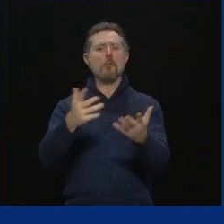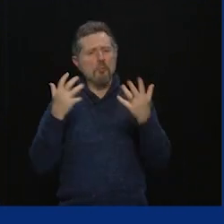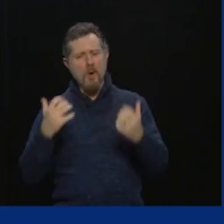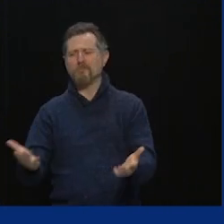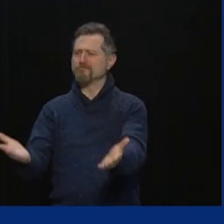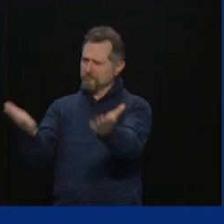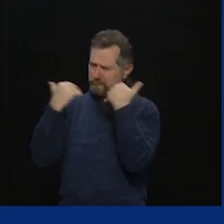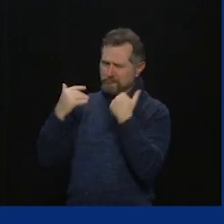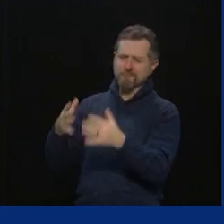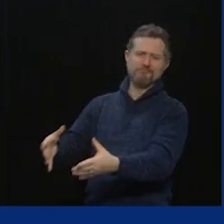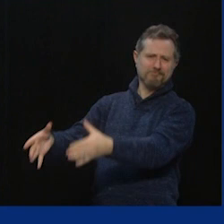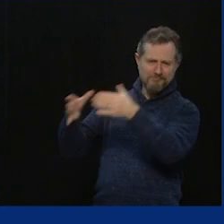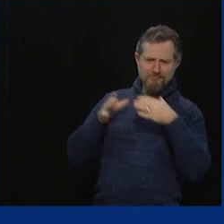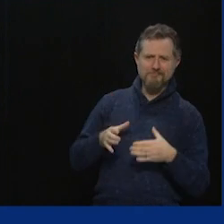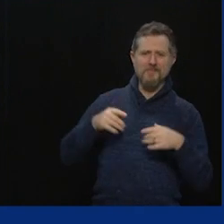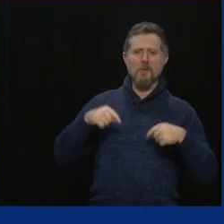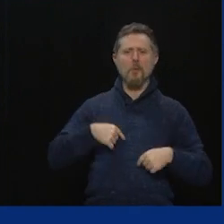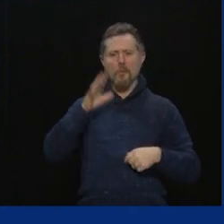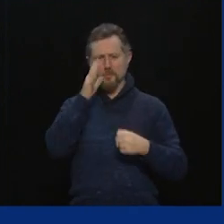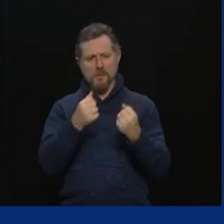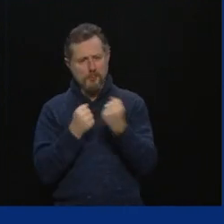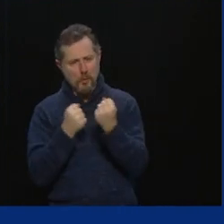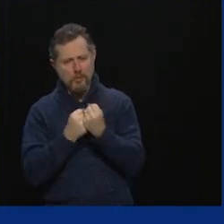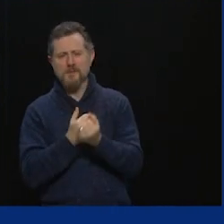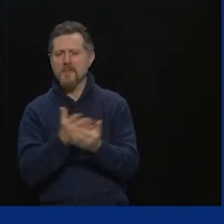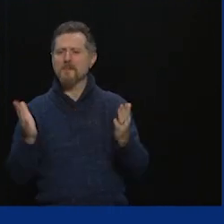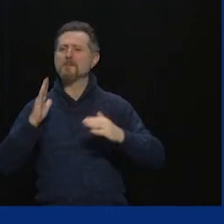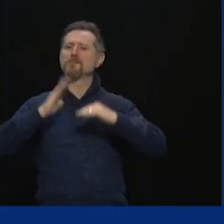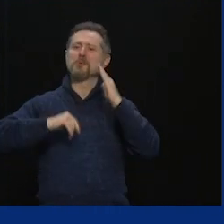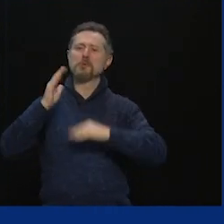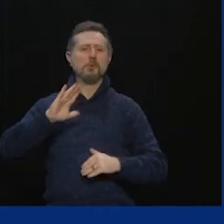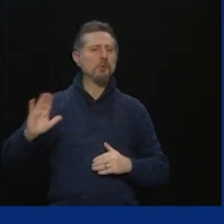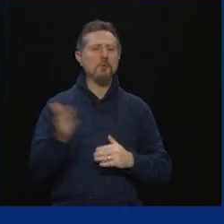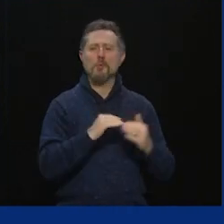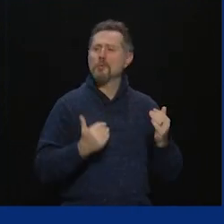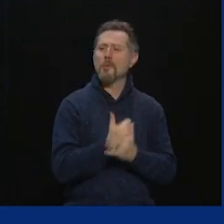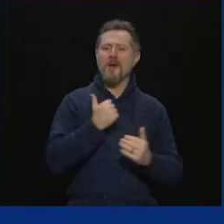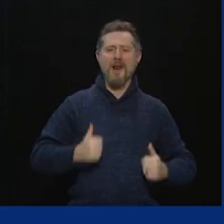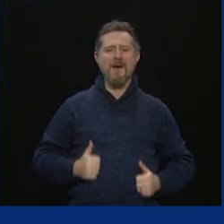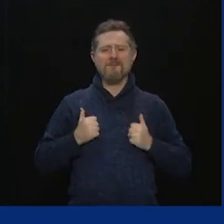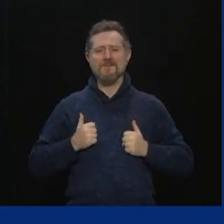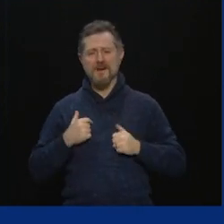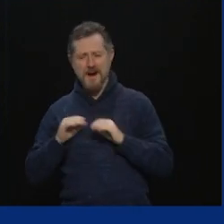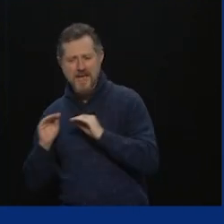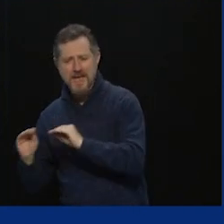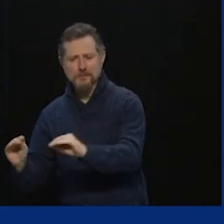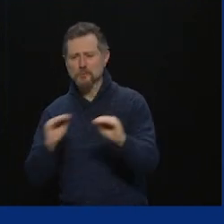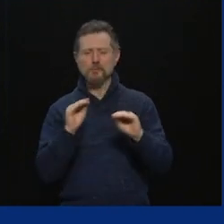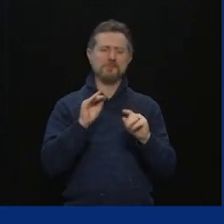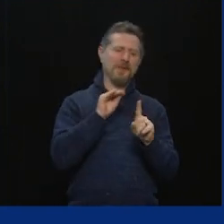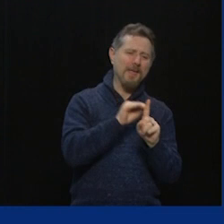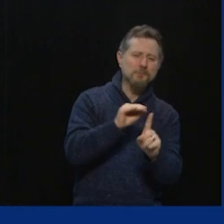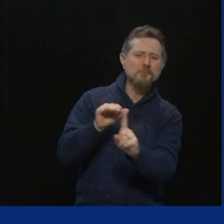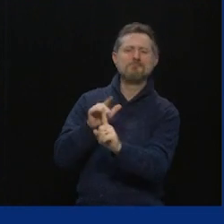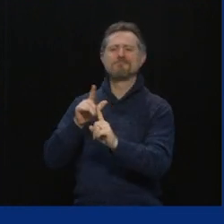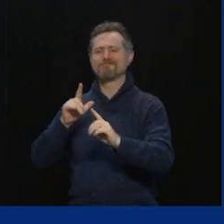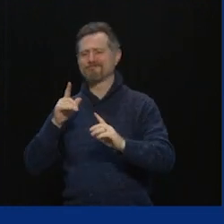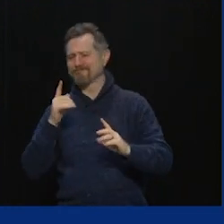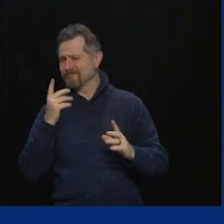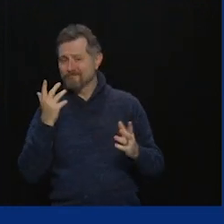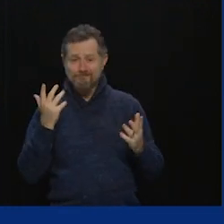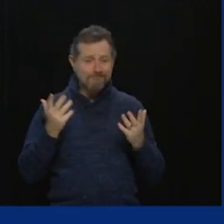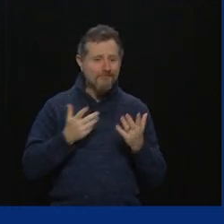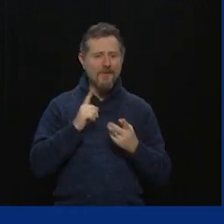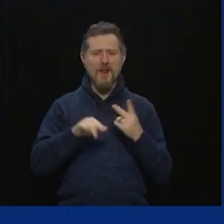us. And we'll support them to build a whole new life, whether it's getting an education at great institutions like Bard, or getting a job and becoming